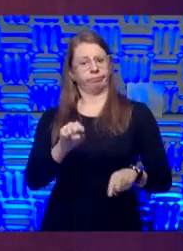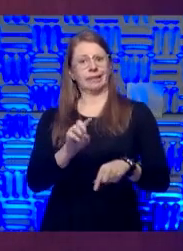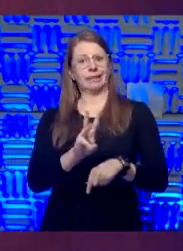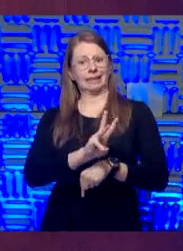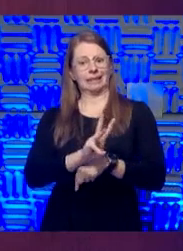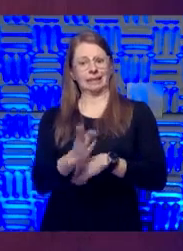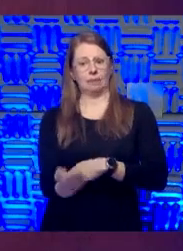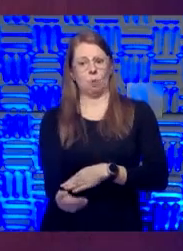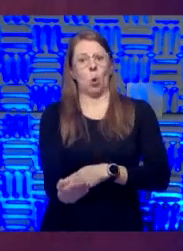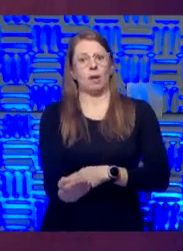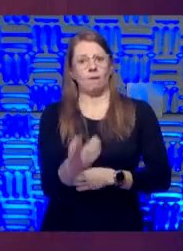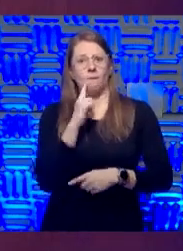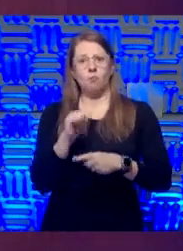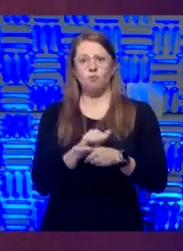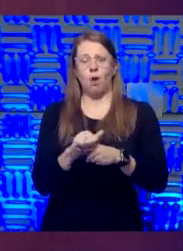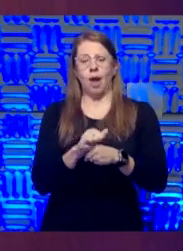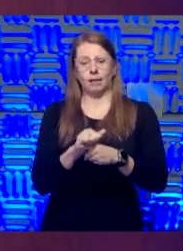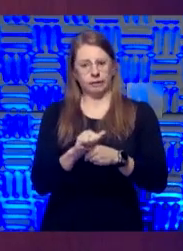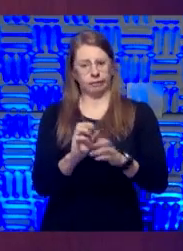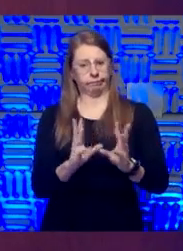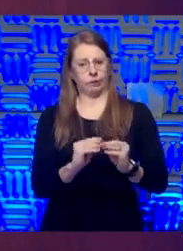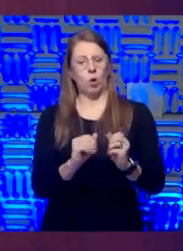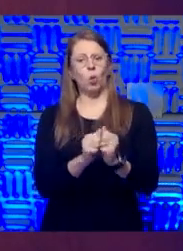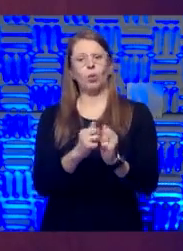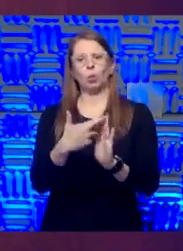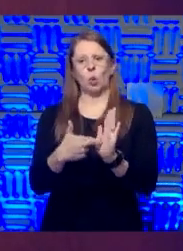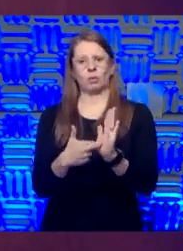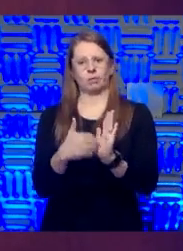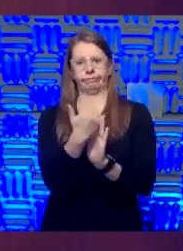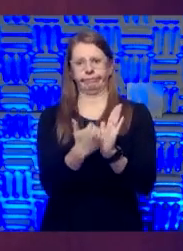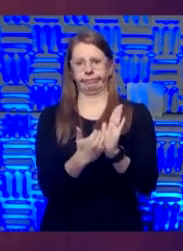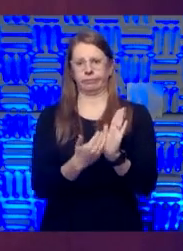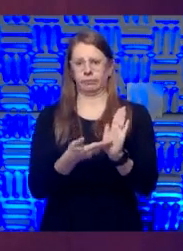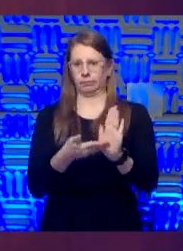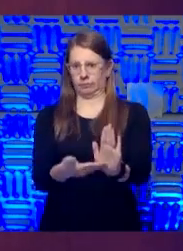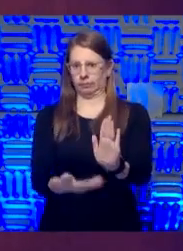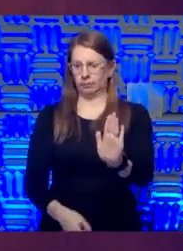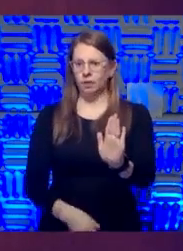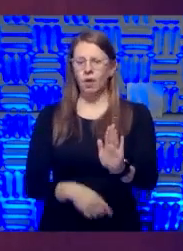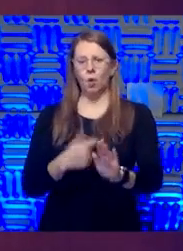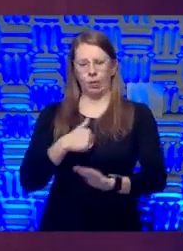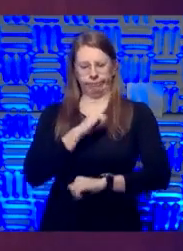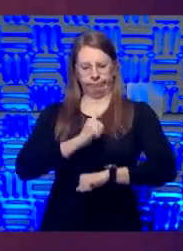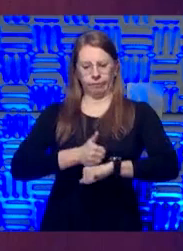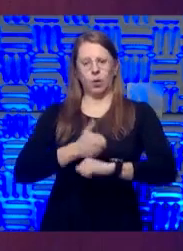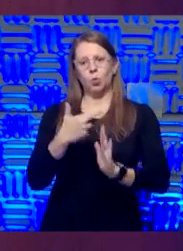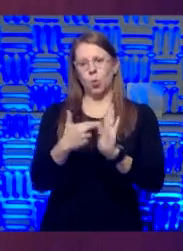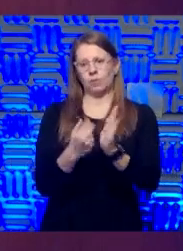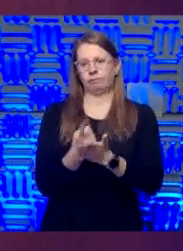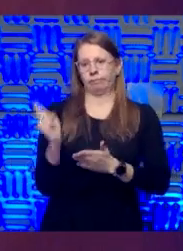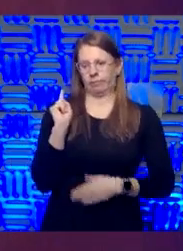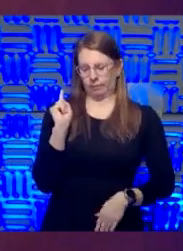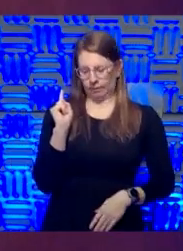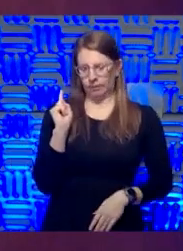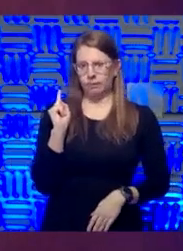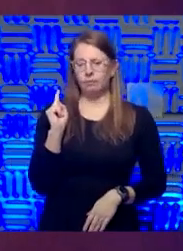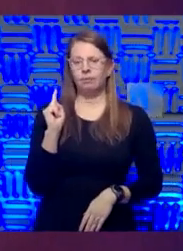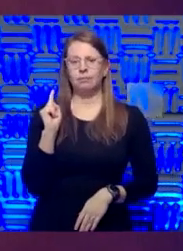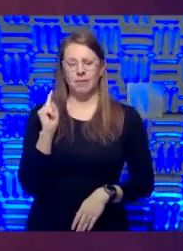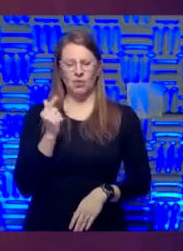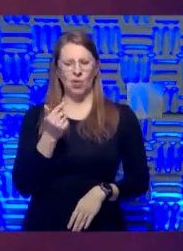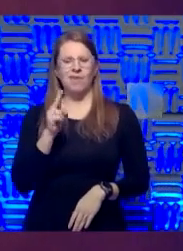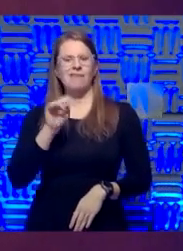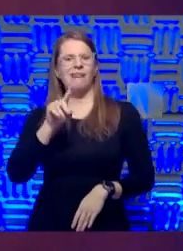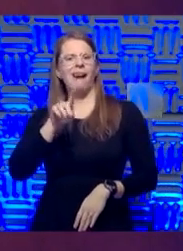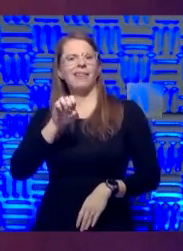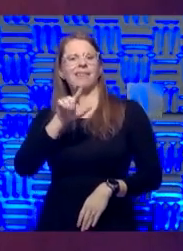morning for a practice session, but with guidelines. And we had those guidelines established last week. Guidelines that we work closely with